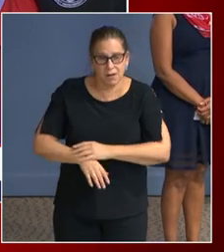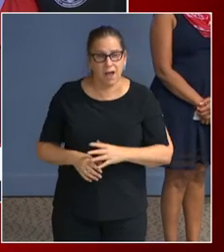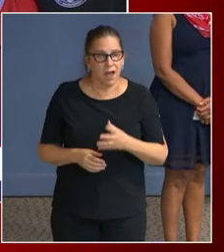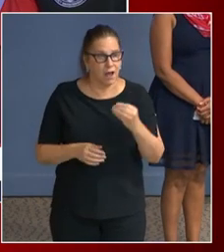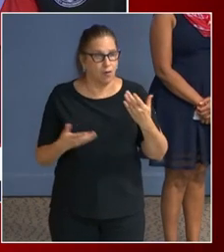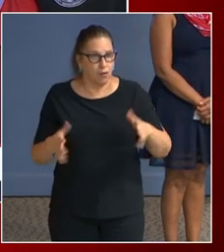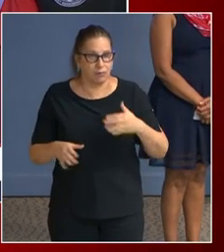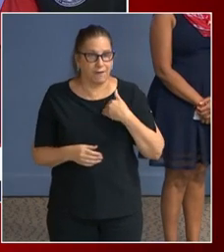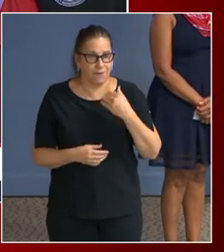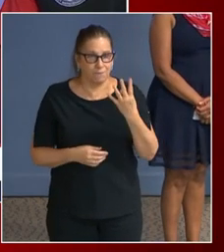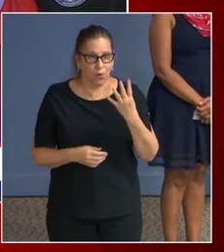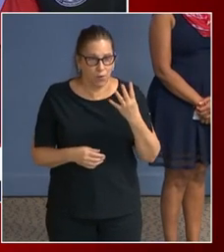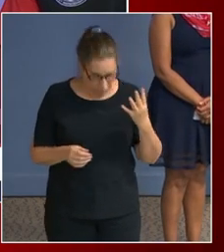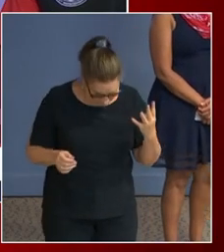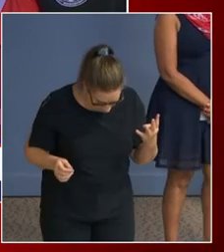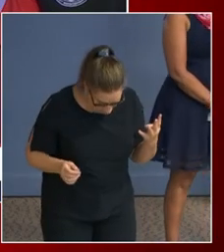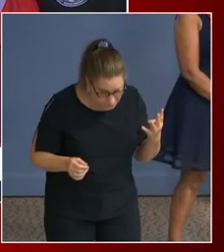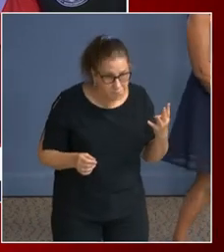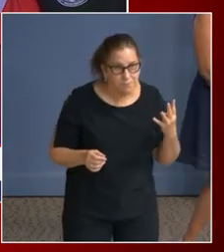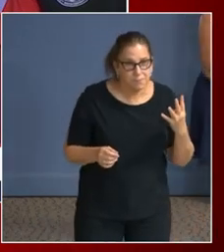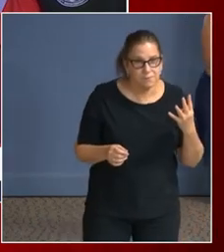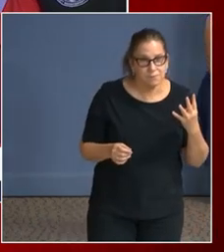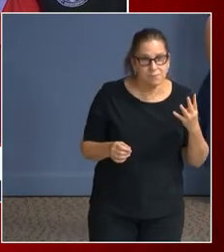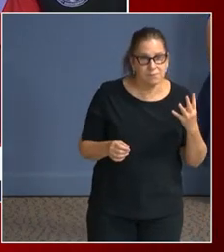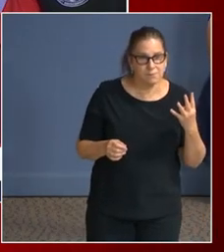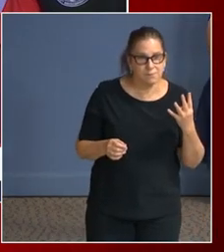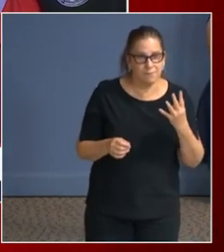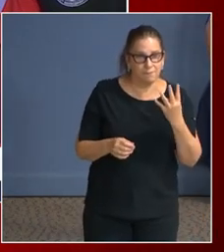due to fireworks in the last 30 days.